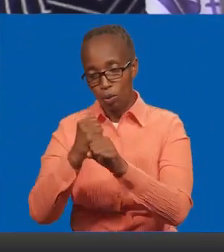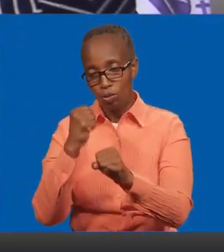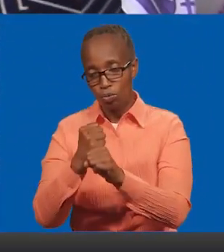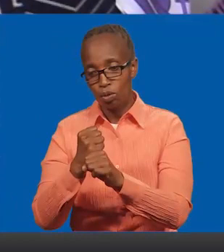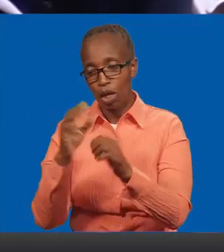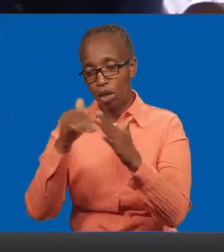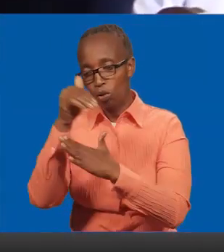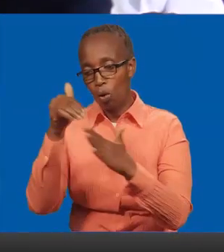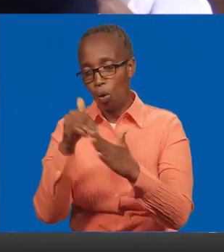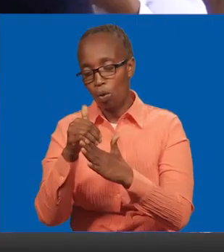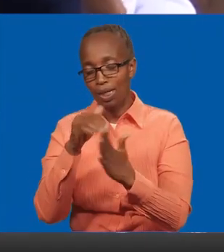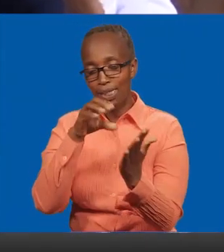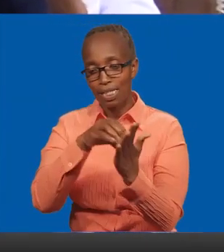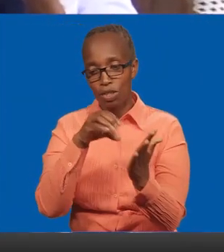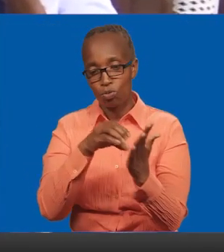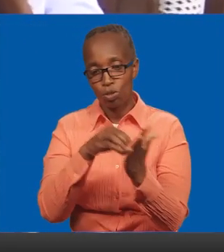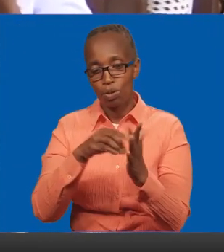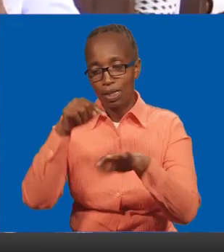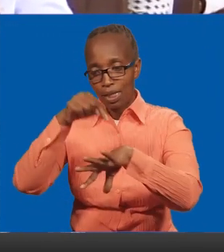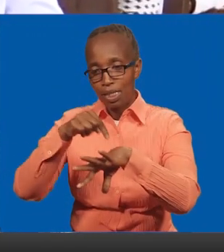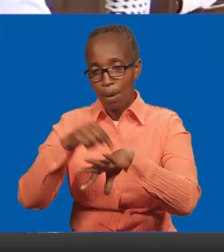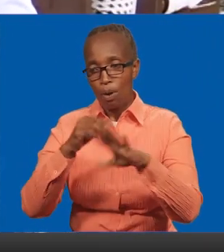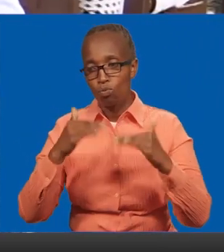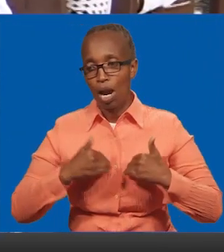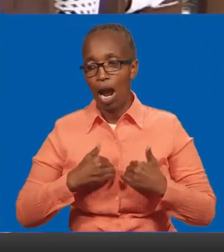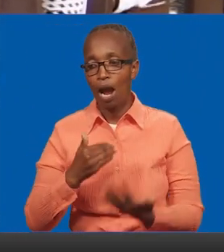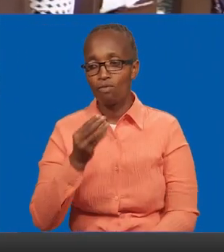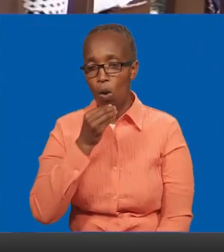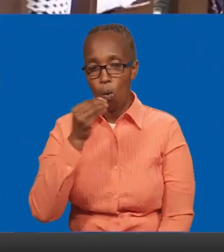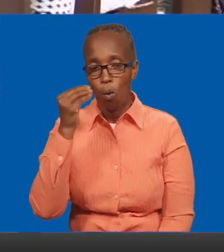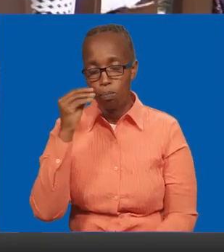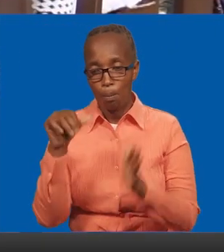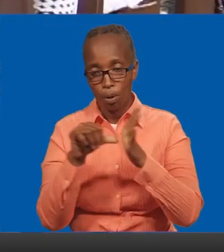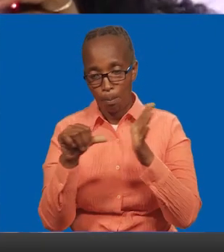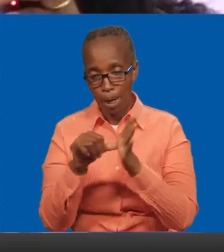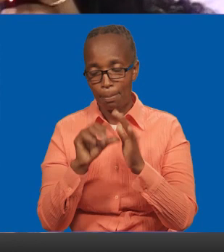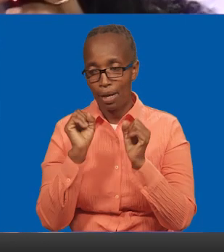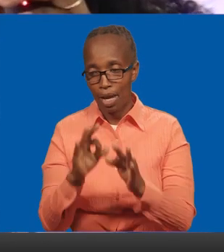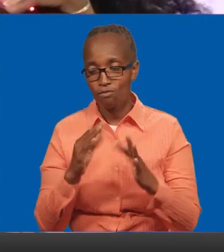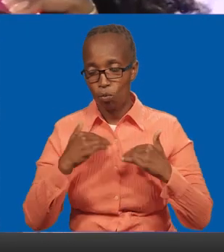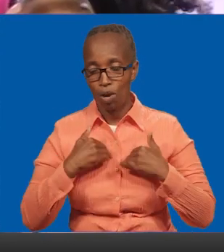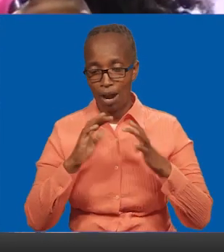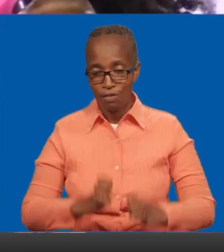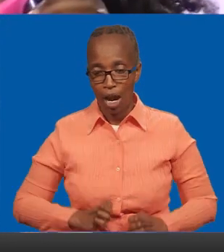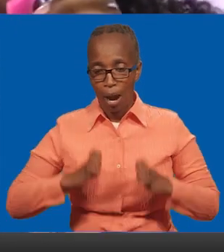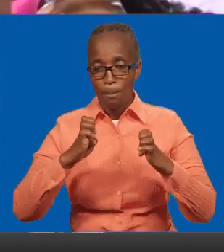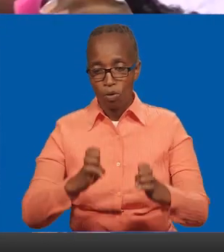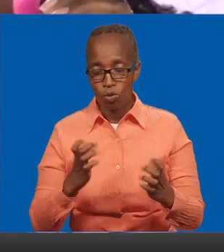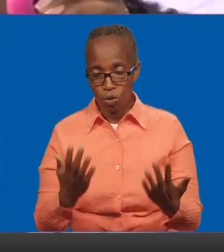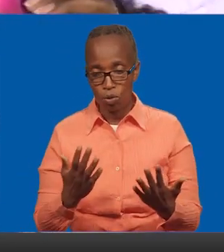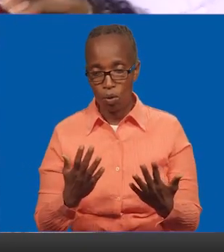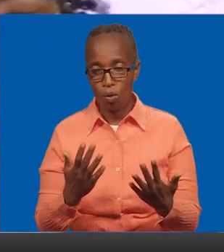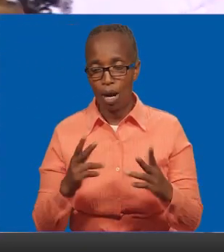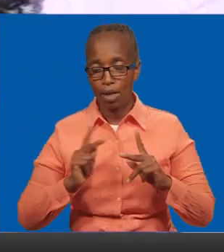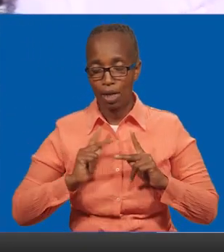to know what can we do in those instances when we are faced by those domestic violence in terms